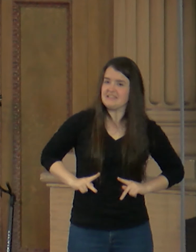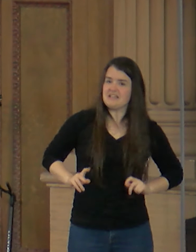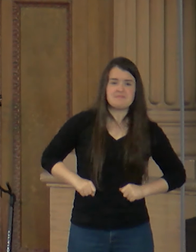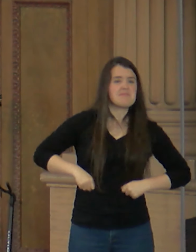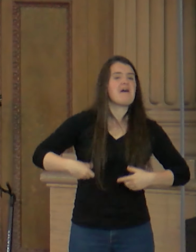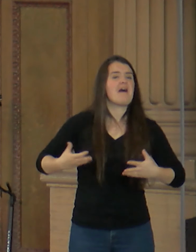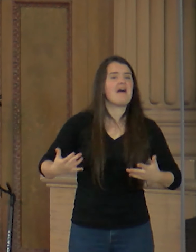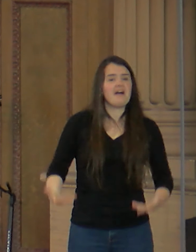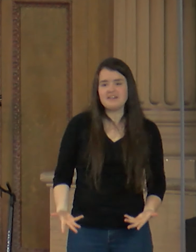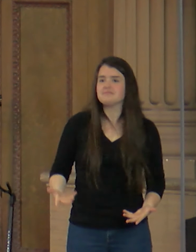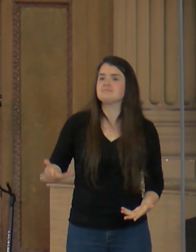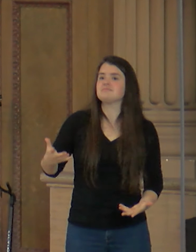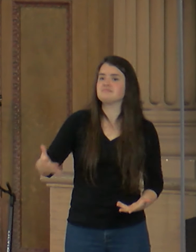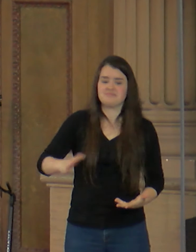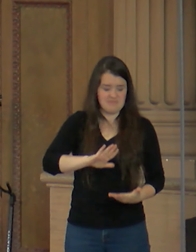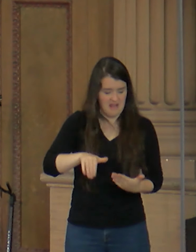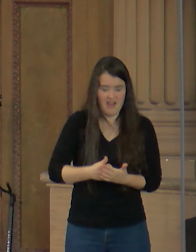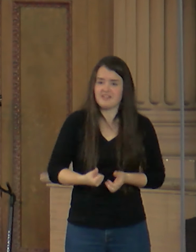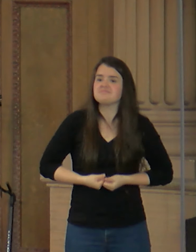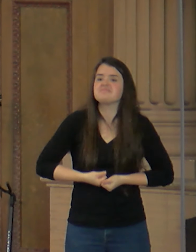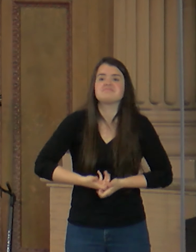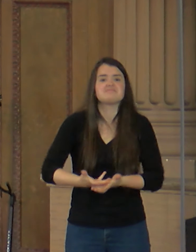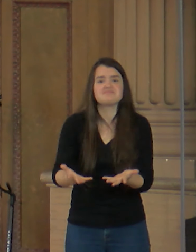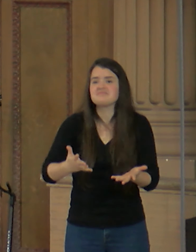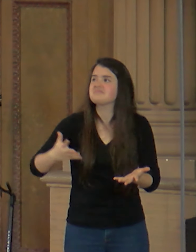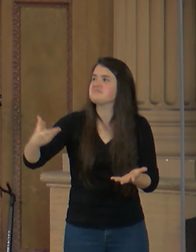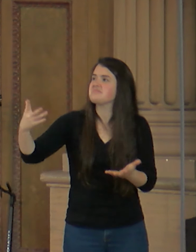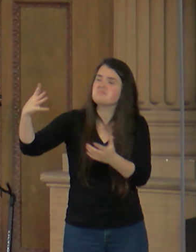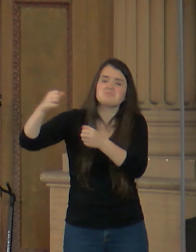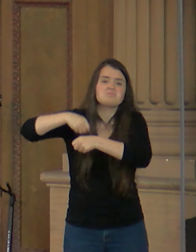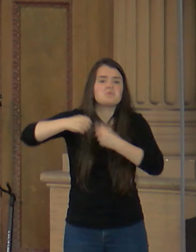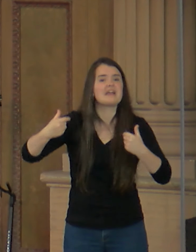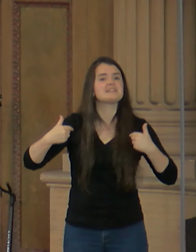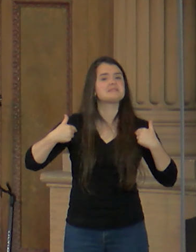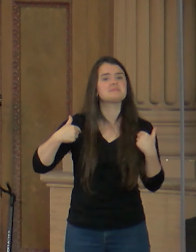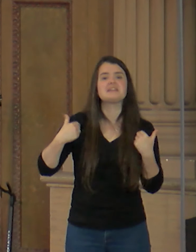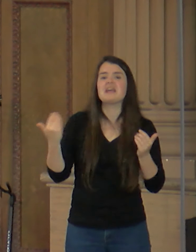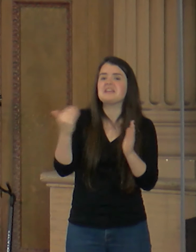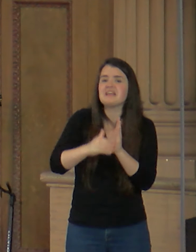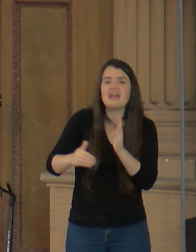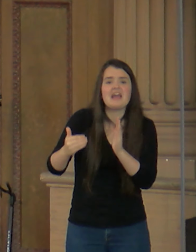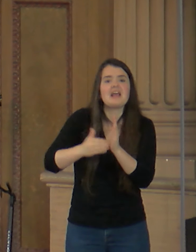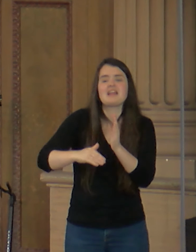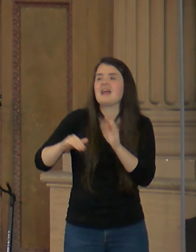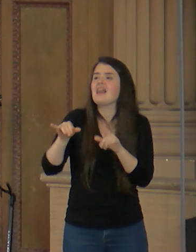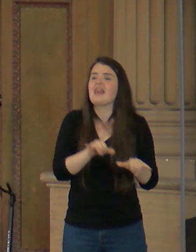out my gall on the ground. He breaks me with breach upon breach. He runs upon me like a warrior.